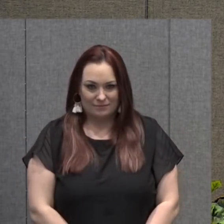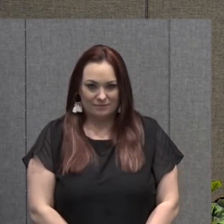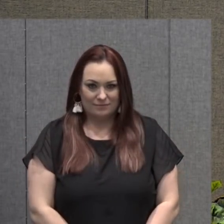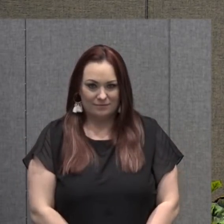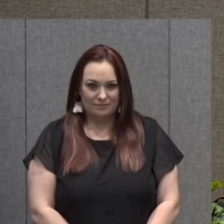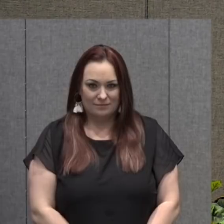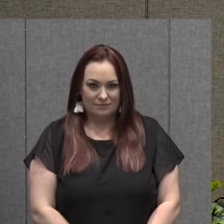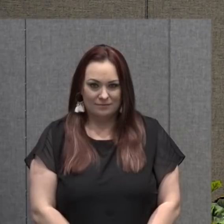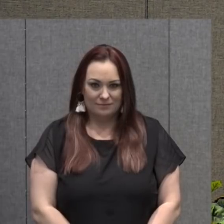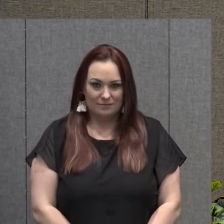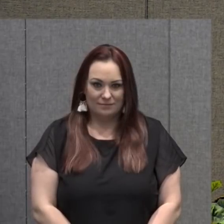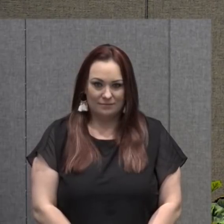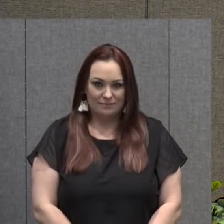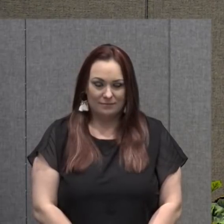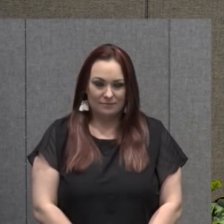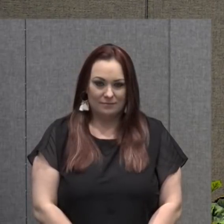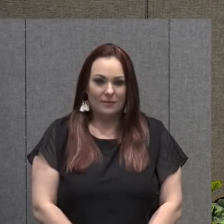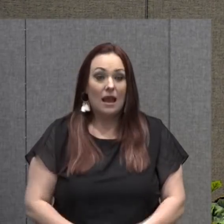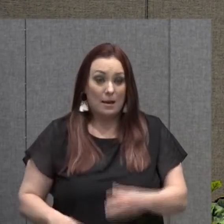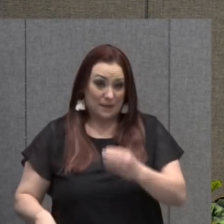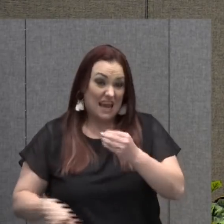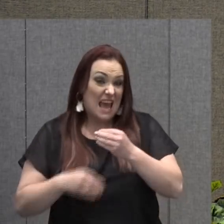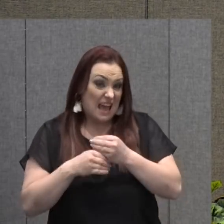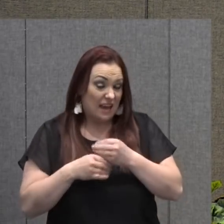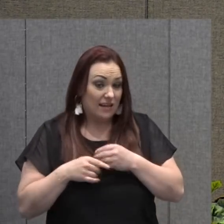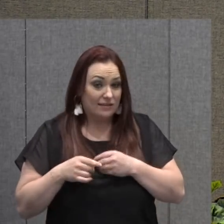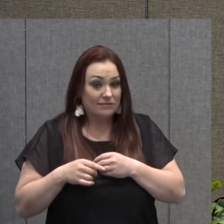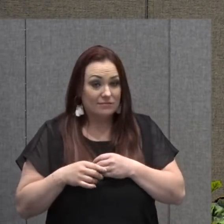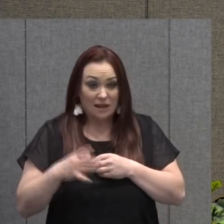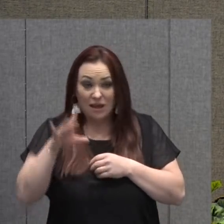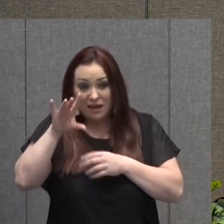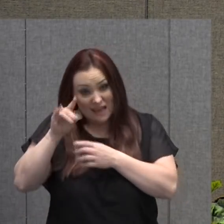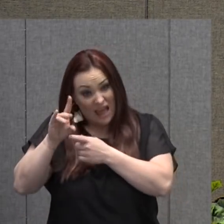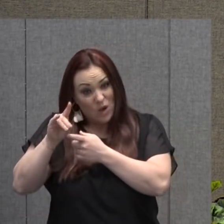I'm just going to throw this on with this one. He didn't keep up.